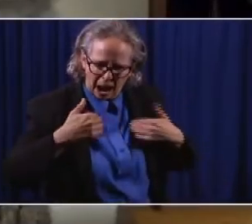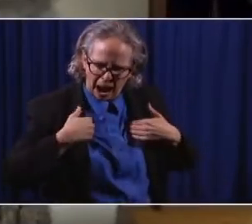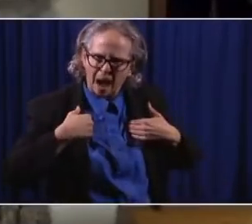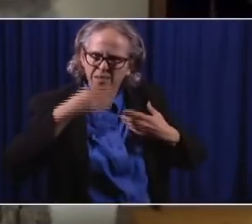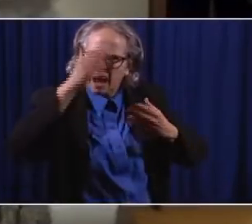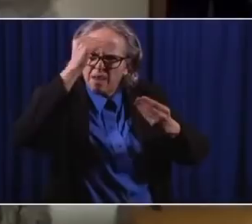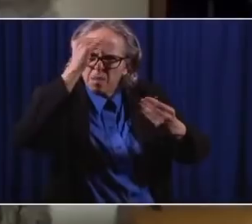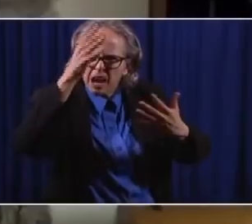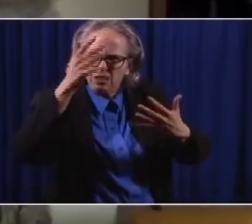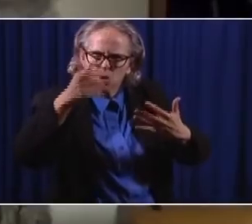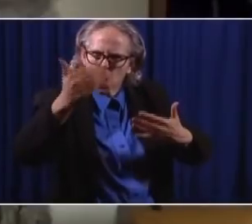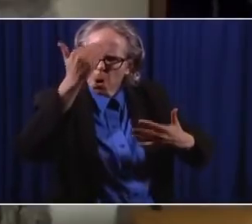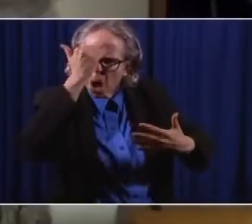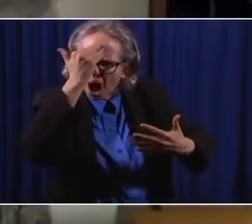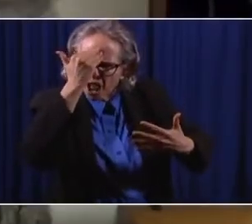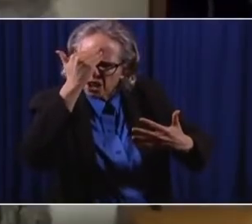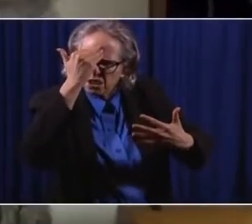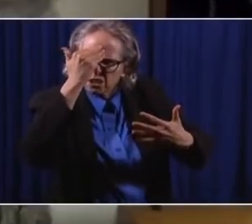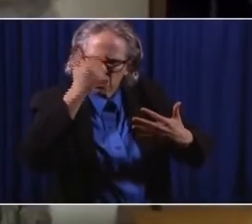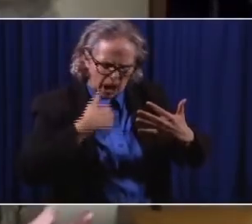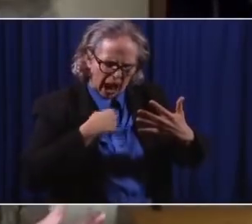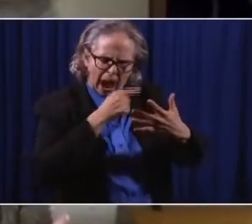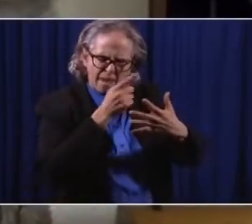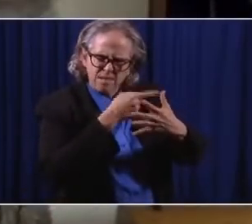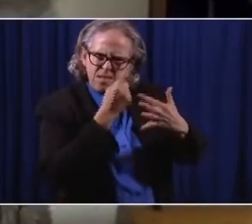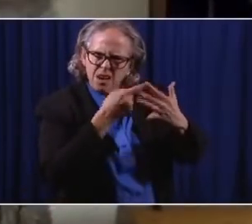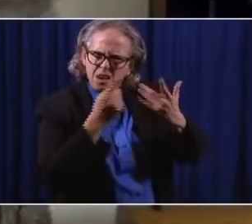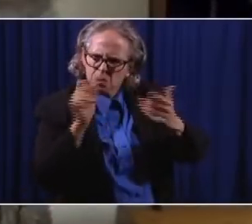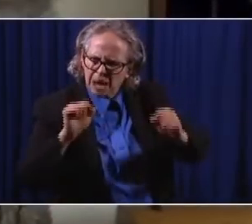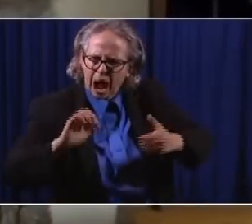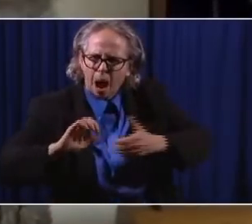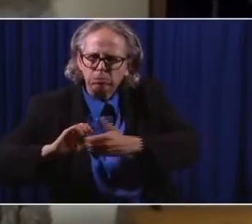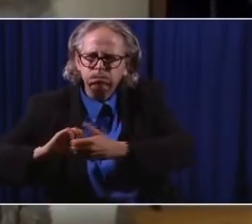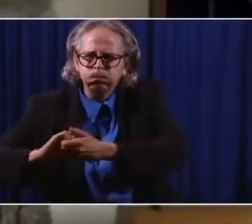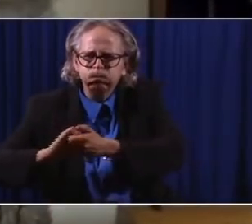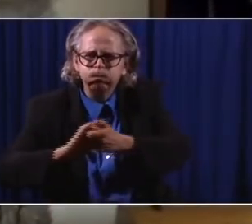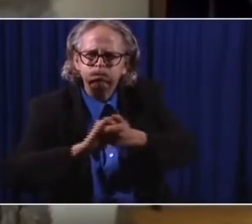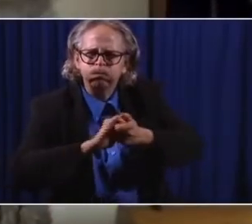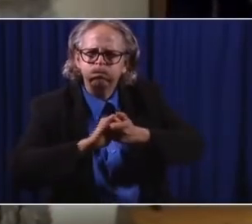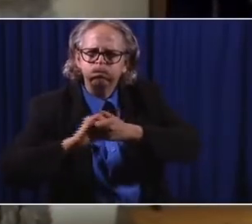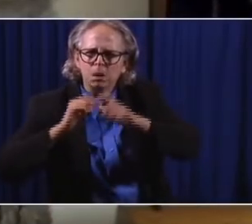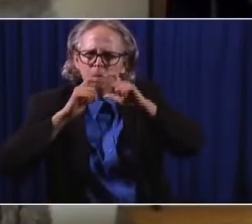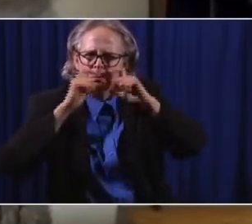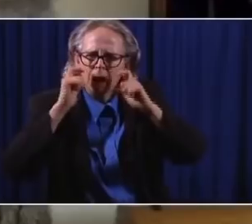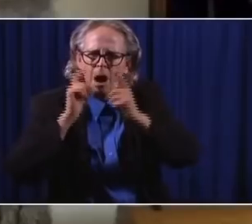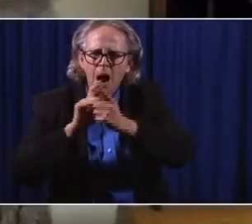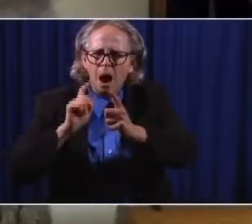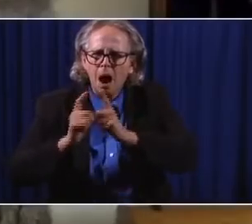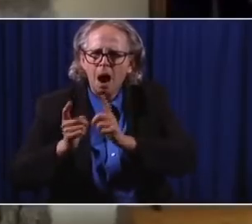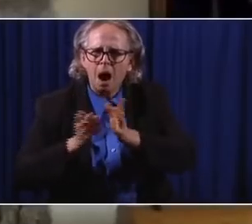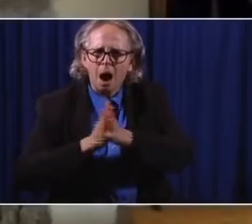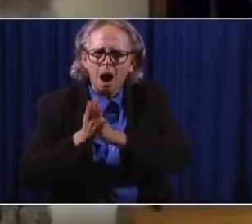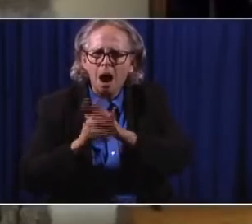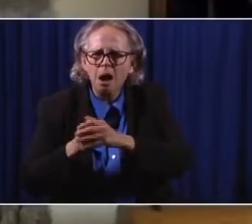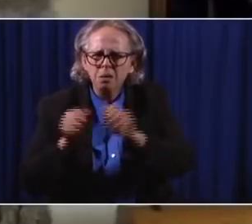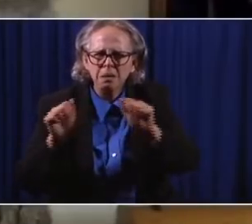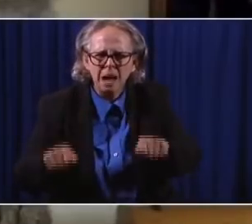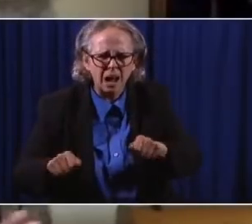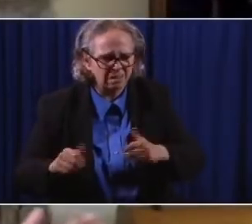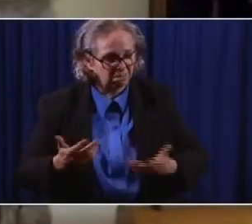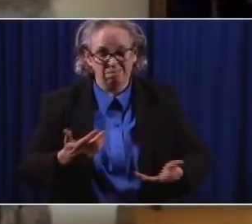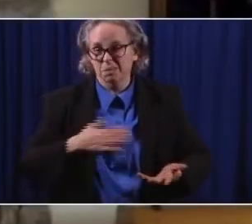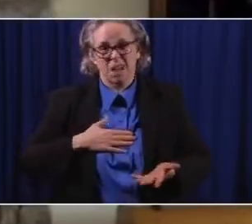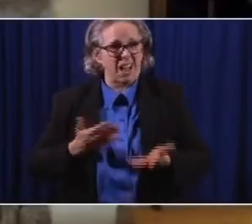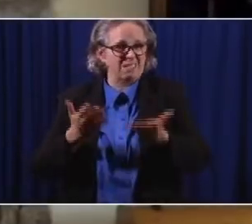tools that Ohioans collectively have far exceed any kind of tool that I have. Because no matter what